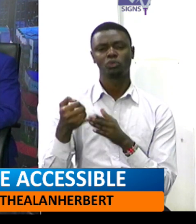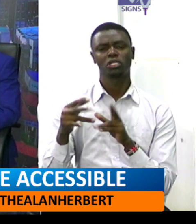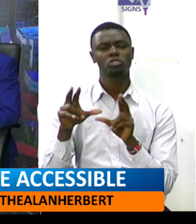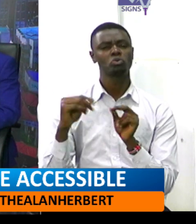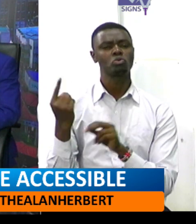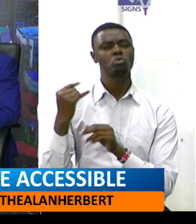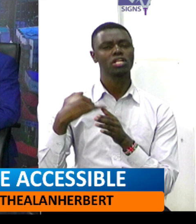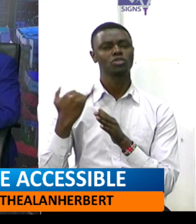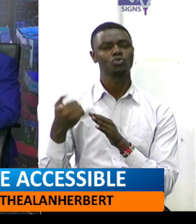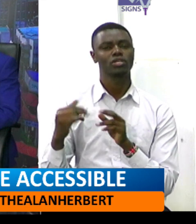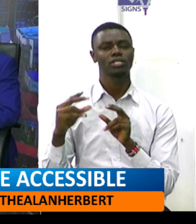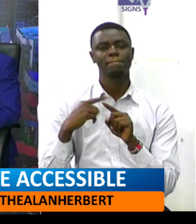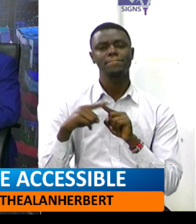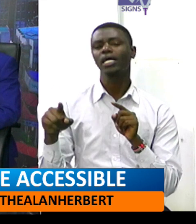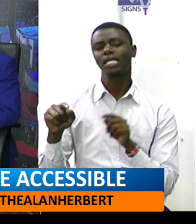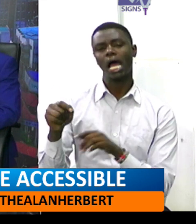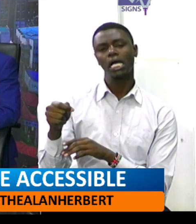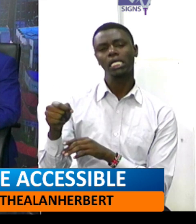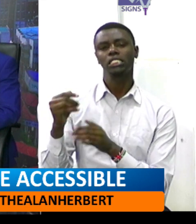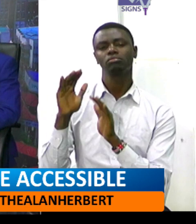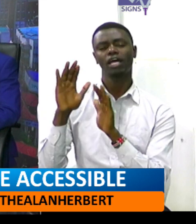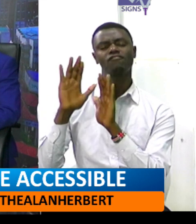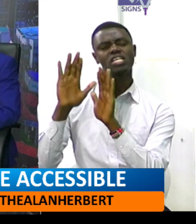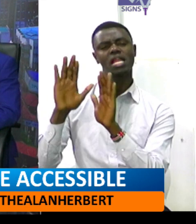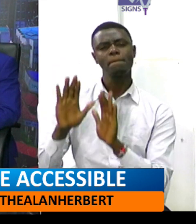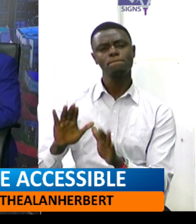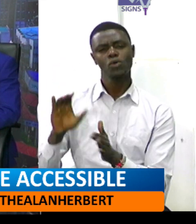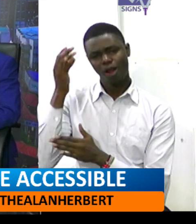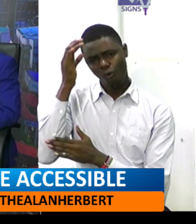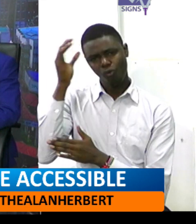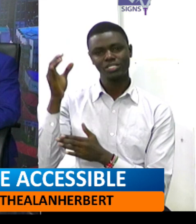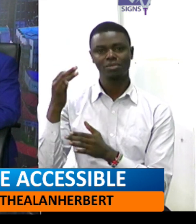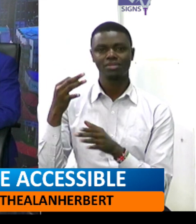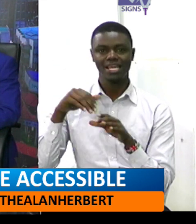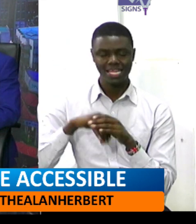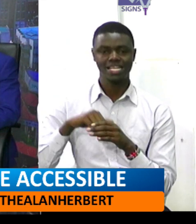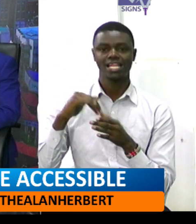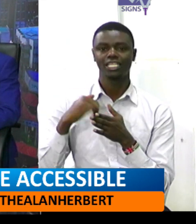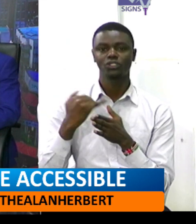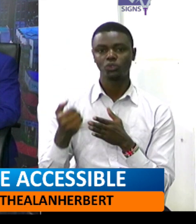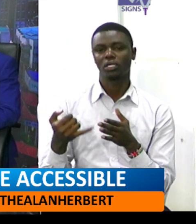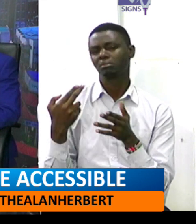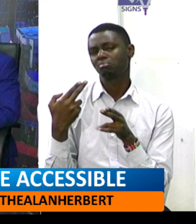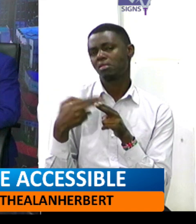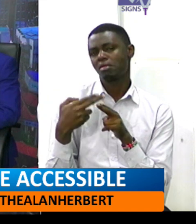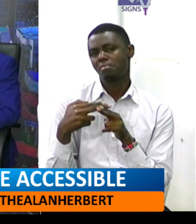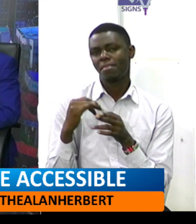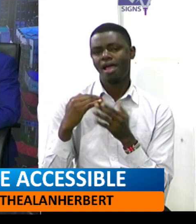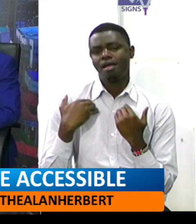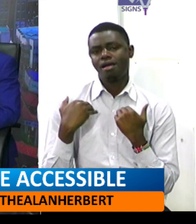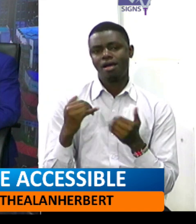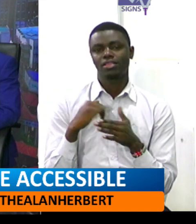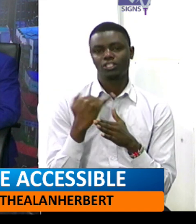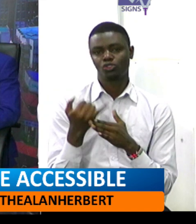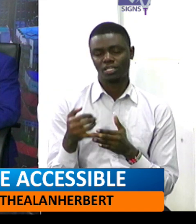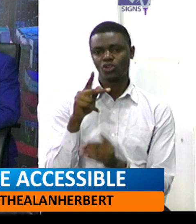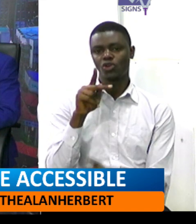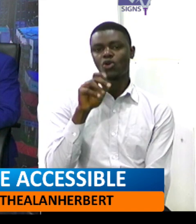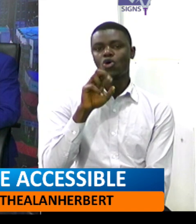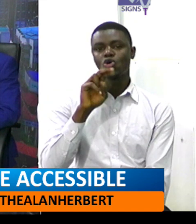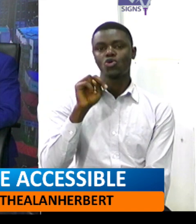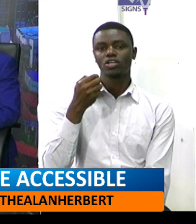insurance. We are talking about a key component or a key concept in insurance, which is called health insurance. And Mr. Kenneth here